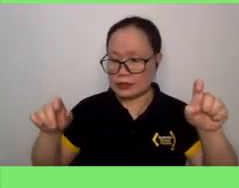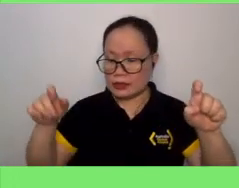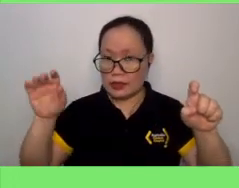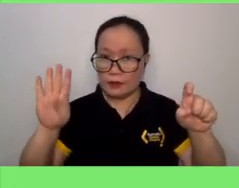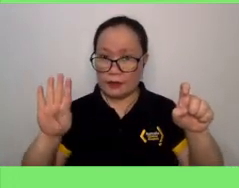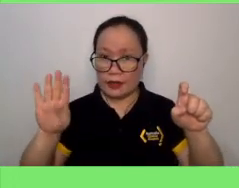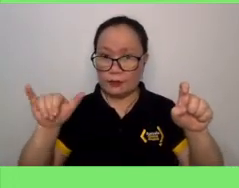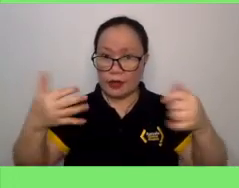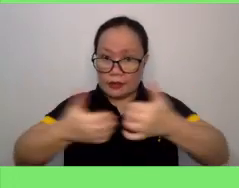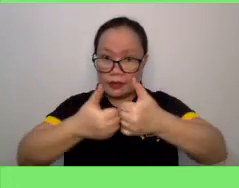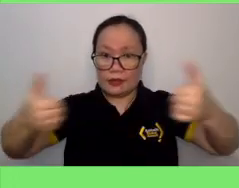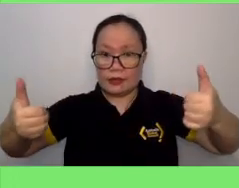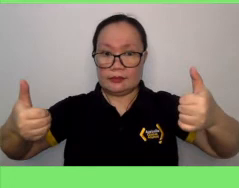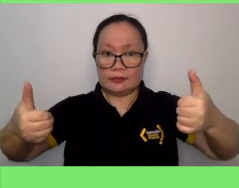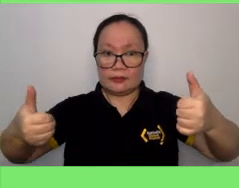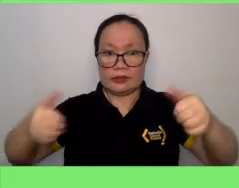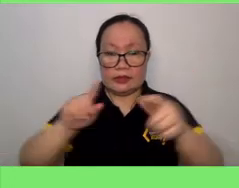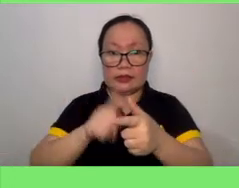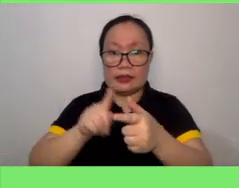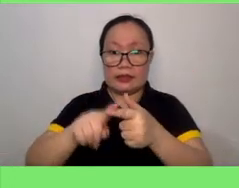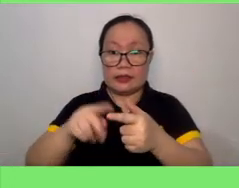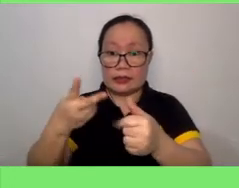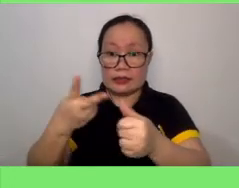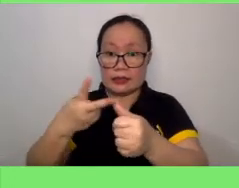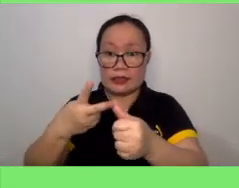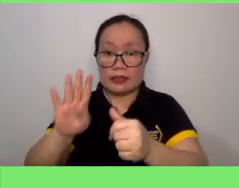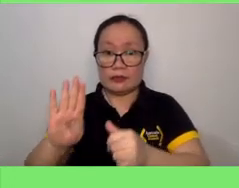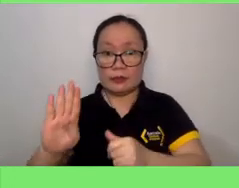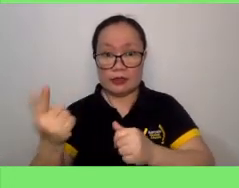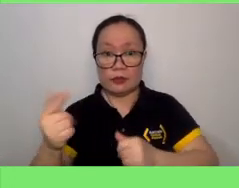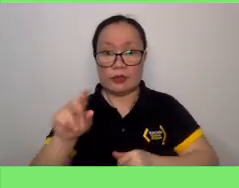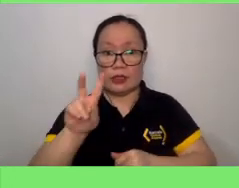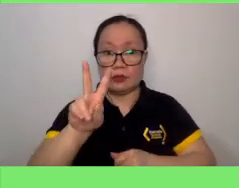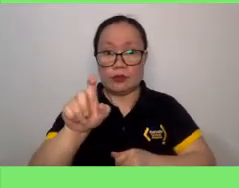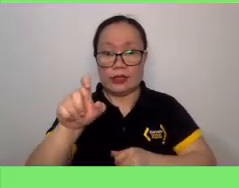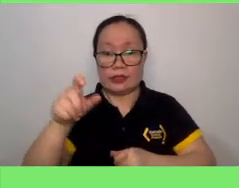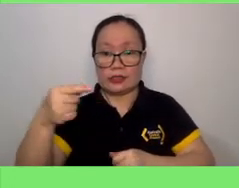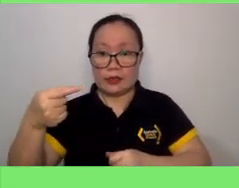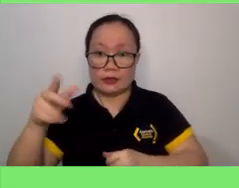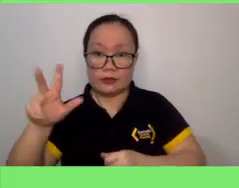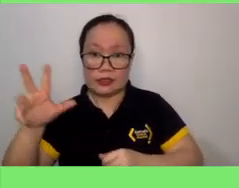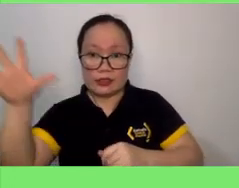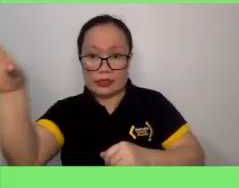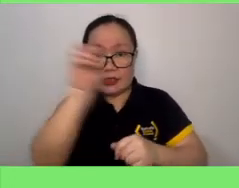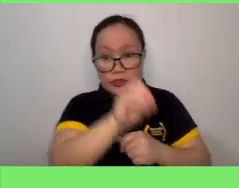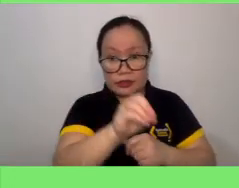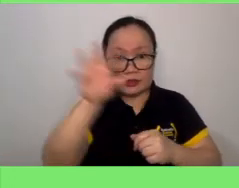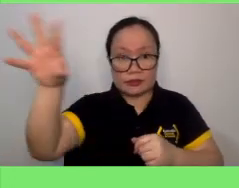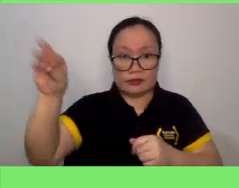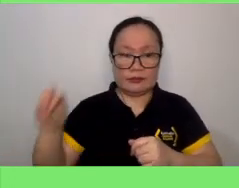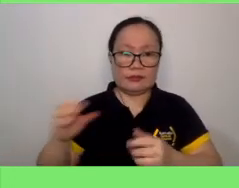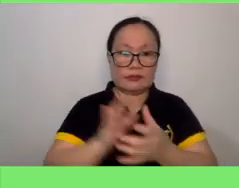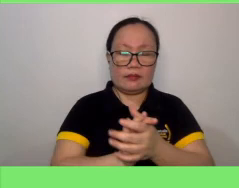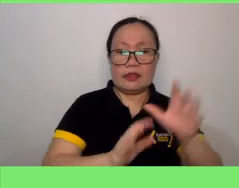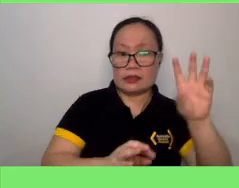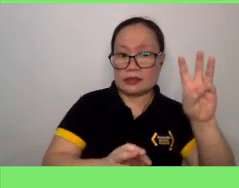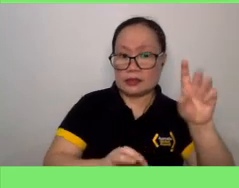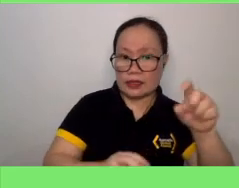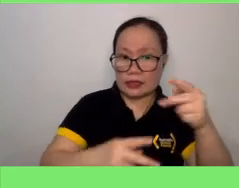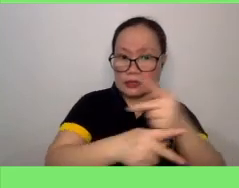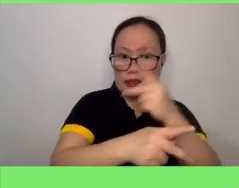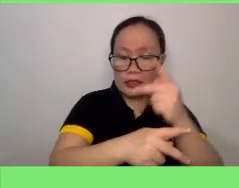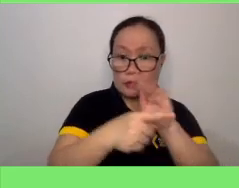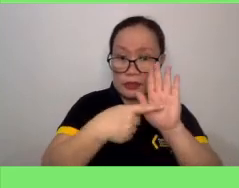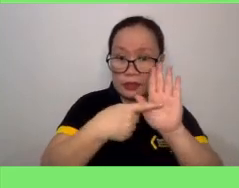lagay po natin dito si 2x minus 3. Ganun din po sa right side. Okay, and then multiply. 6x times 2x, that is 12x